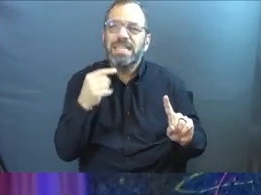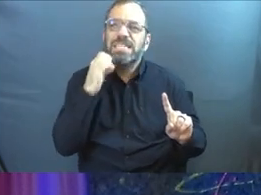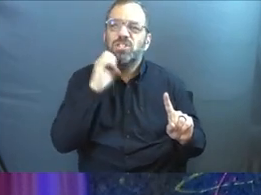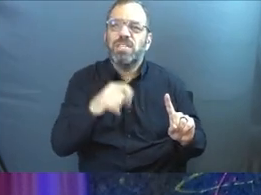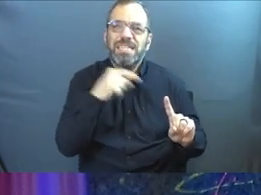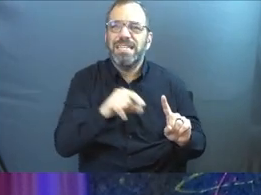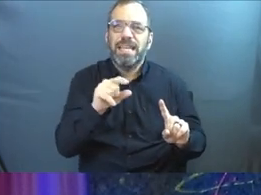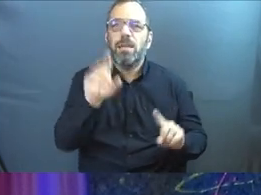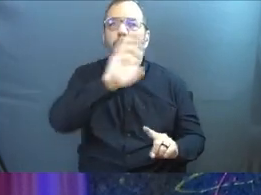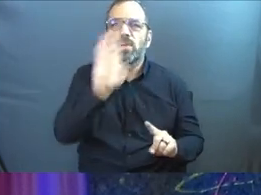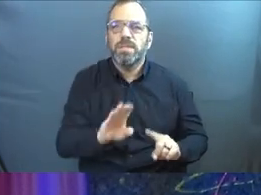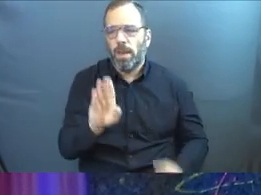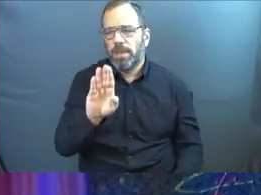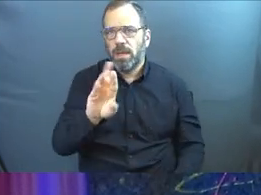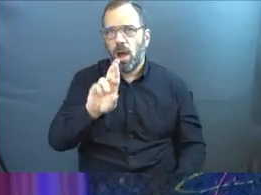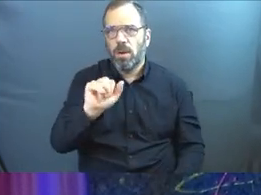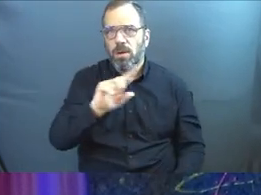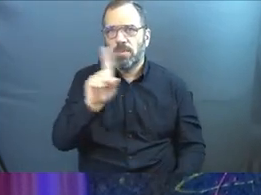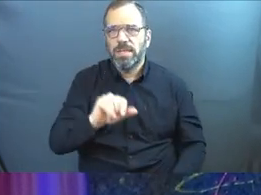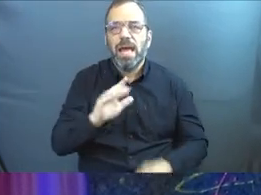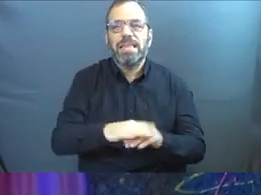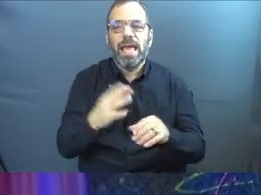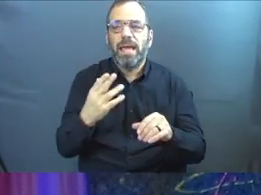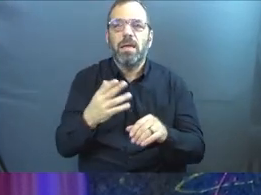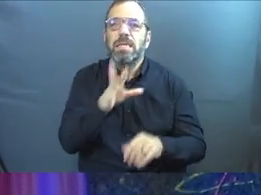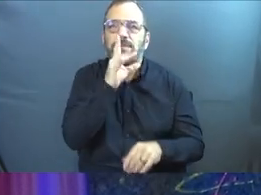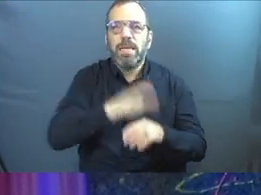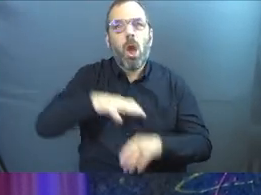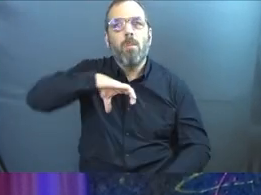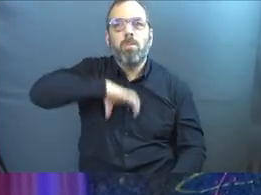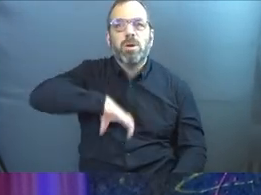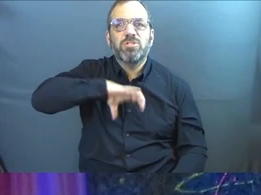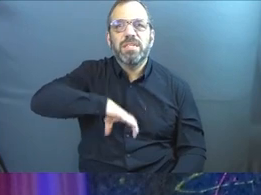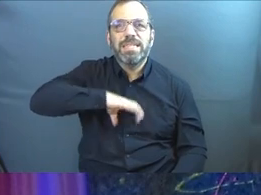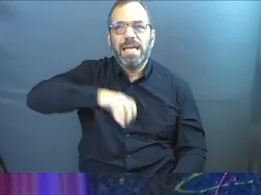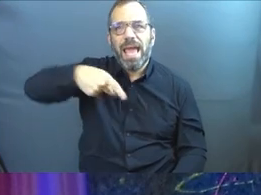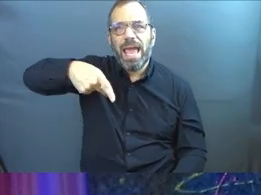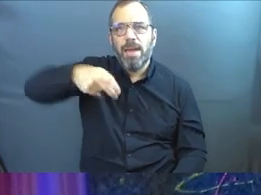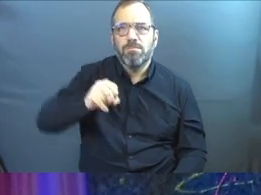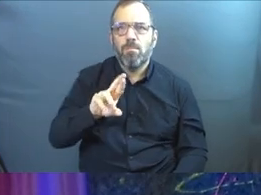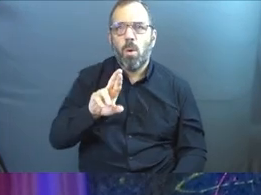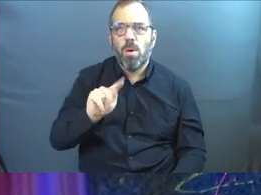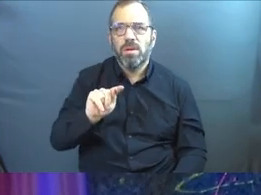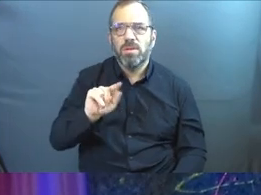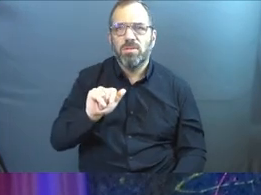she's currently in Brazil. They speak Portuguese there, and she said we call it